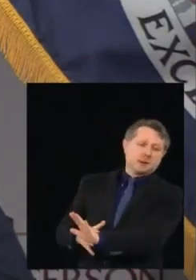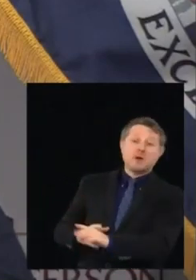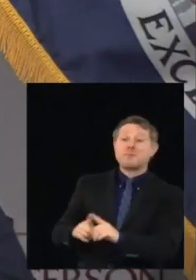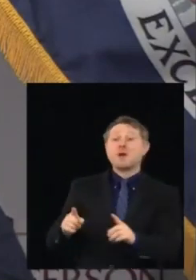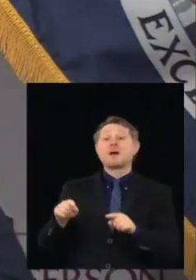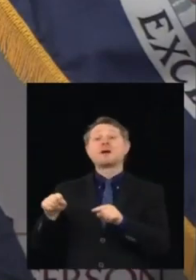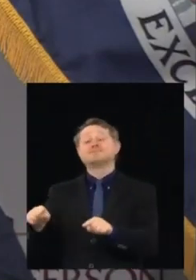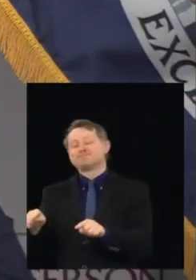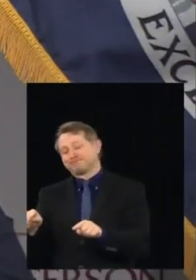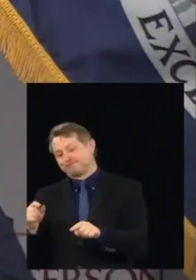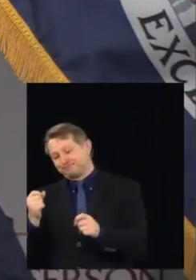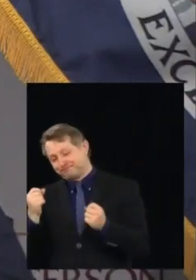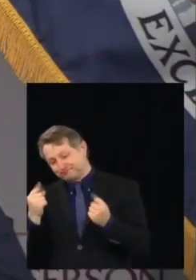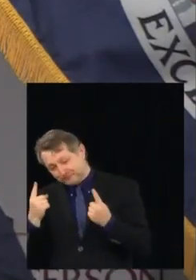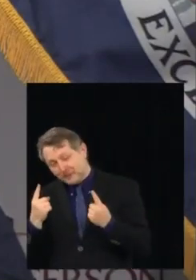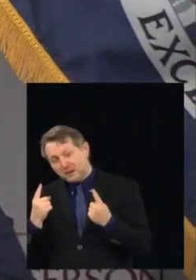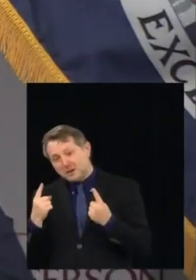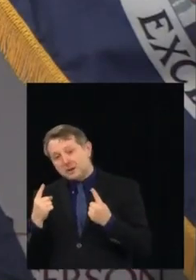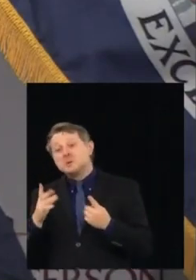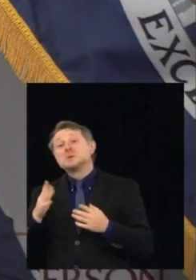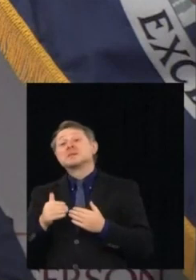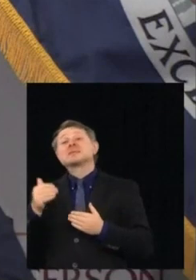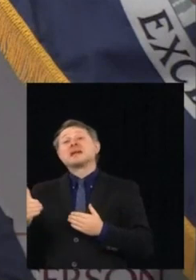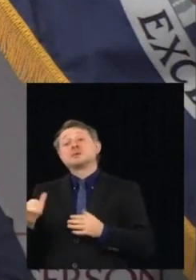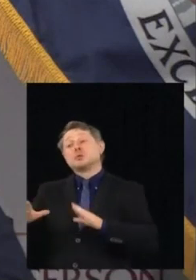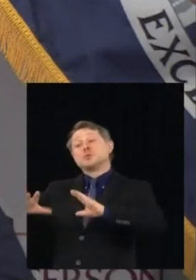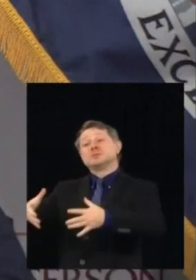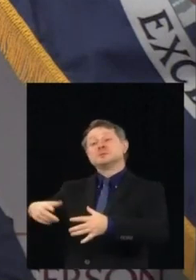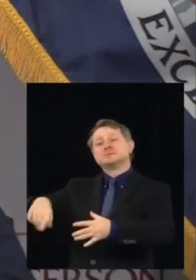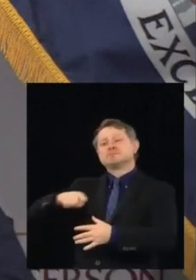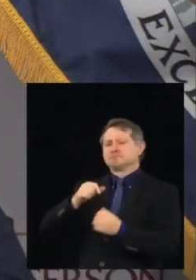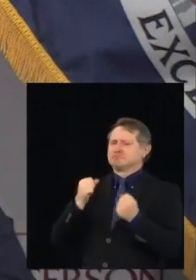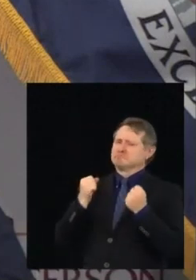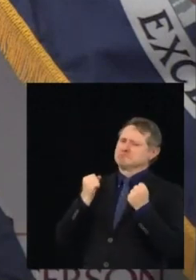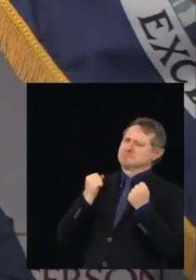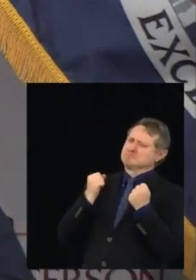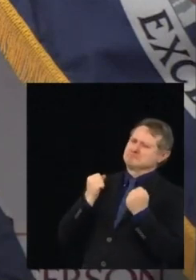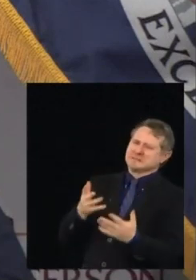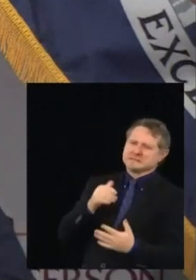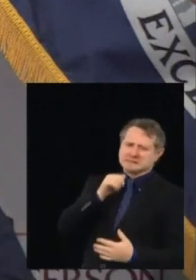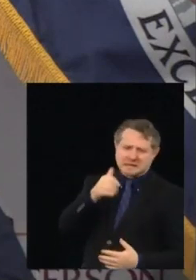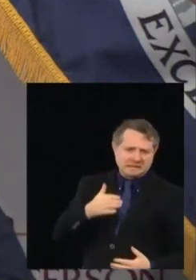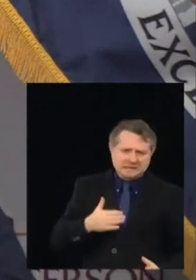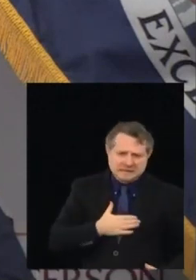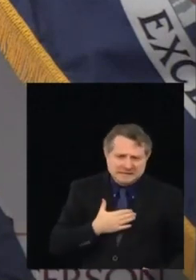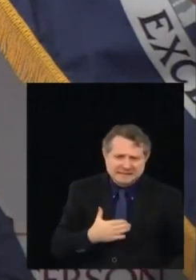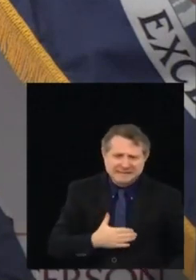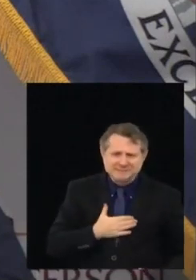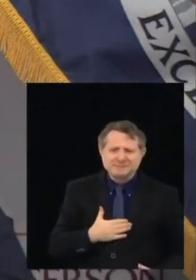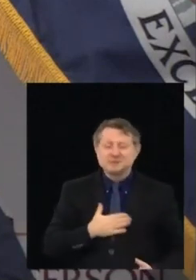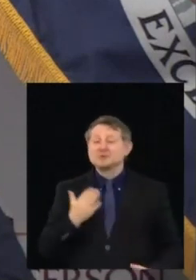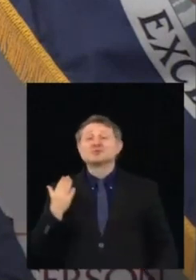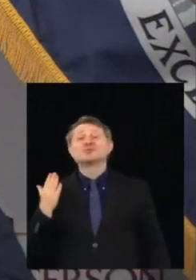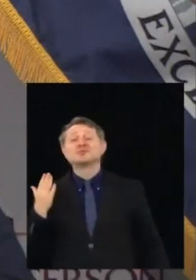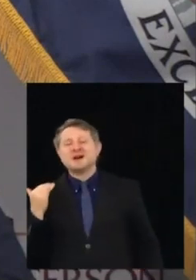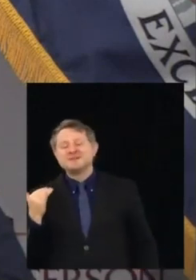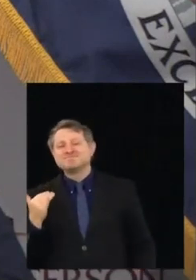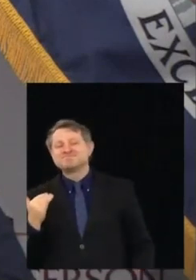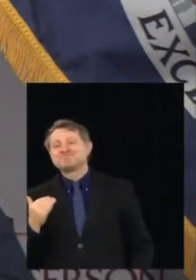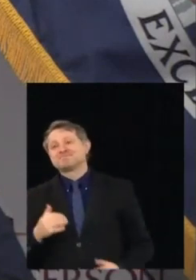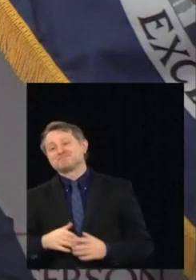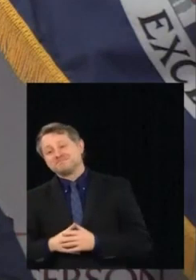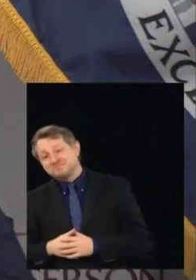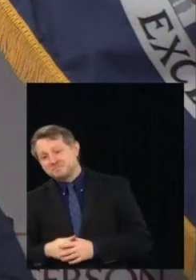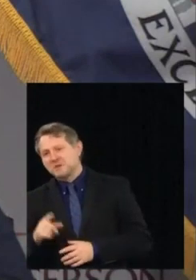The next group, I know many people are not happy that we said